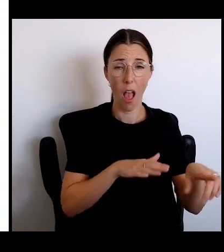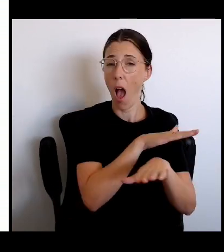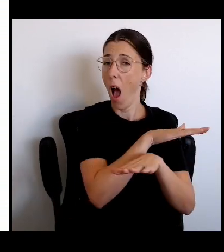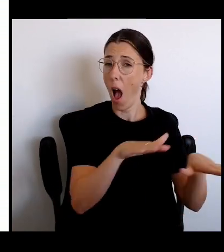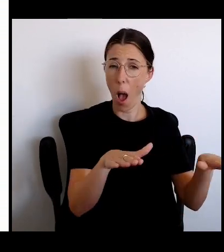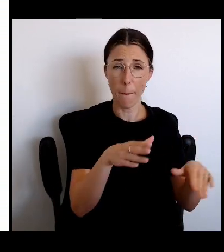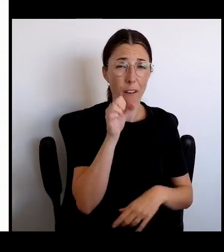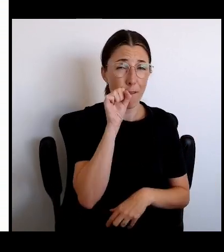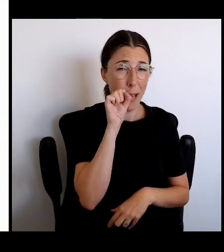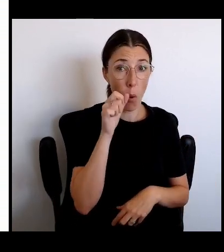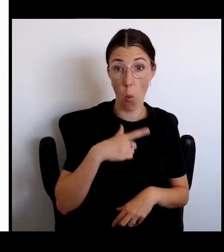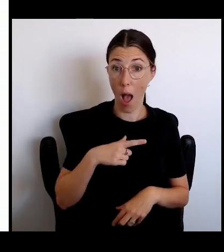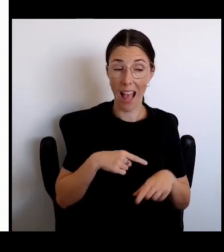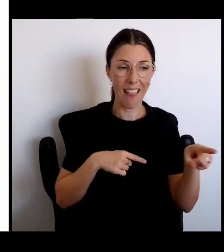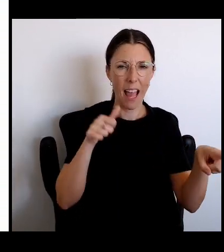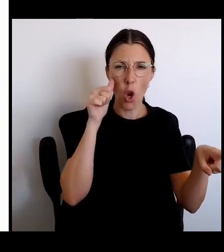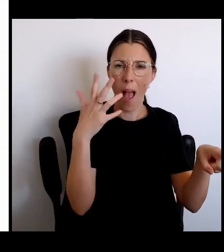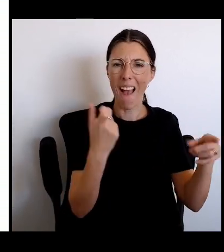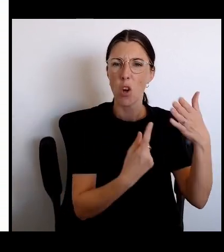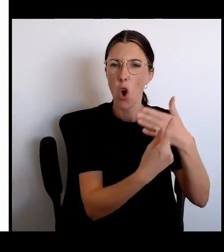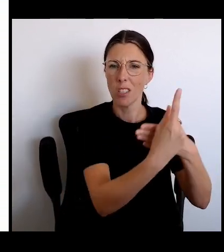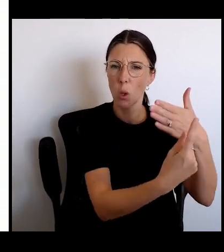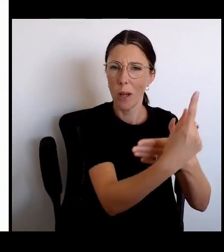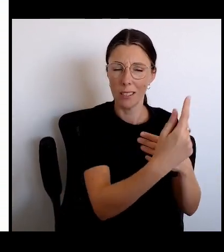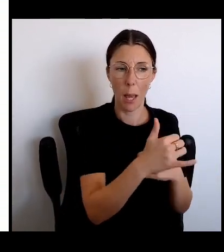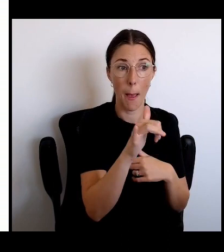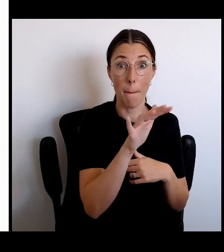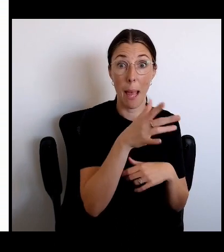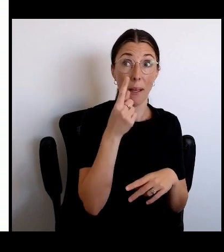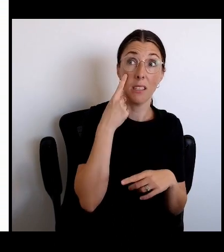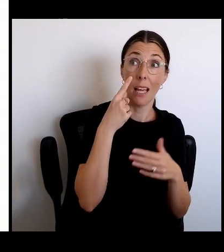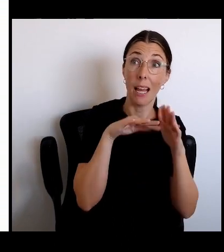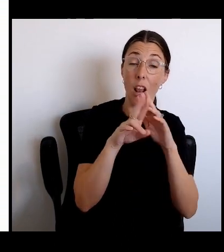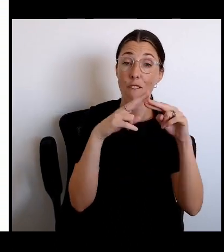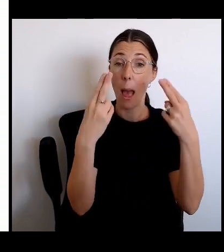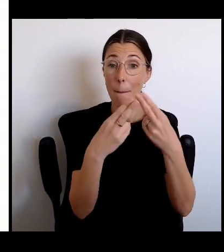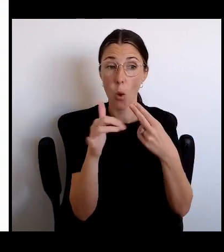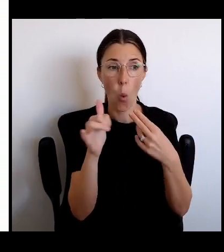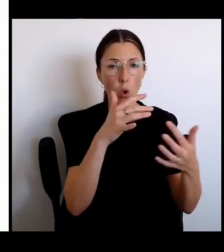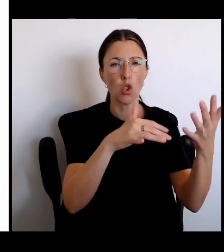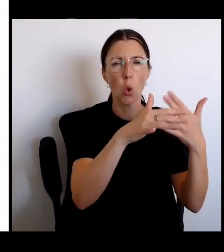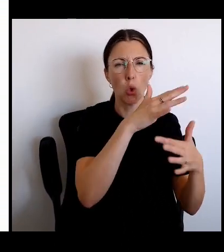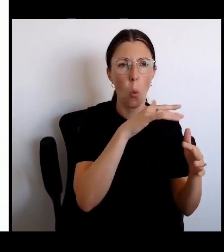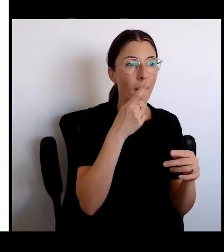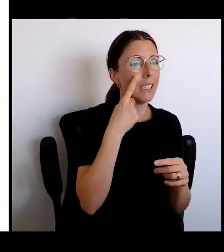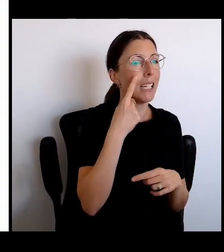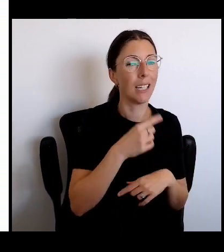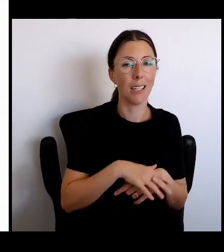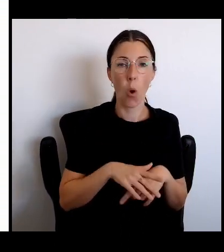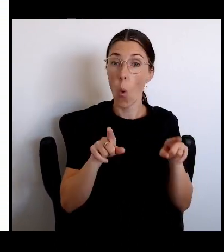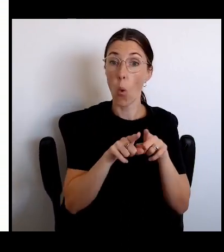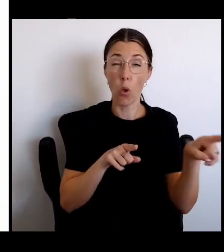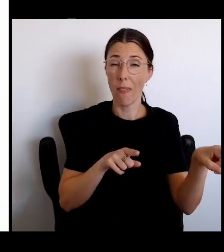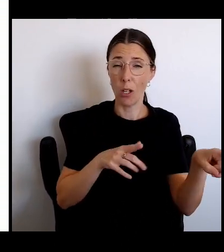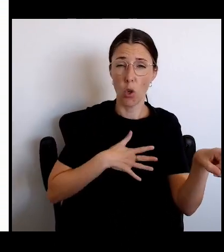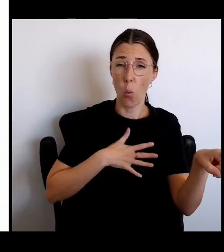consequences for vaping either in their families or in their social settings. And the need and the desire to not want to disappoint people that matter